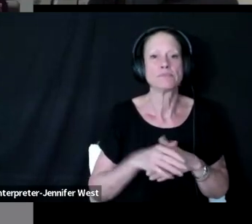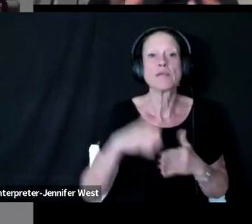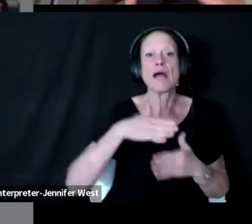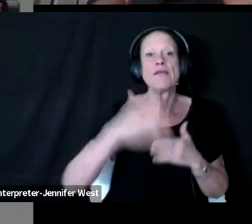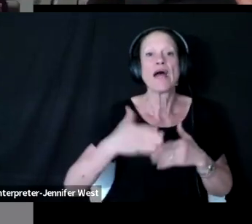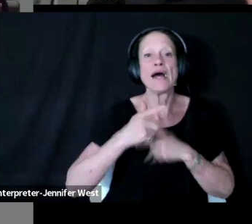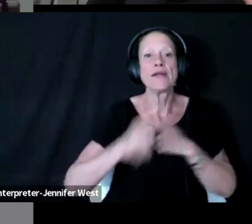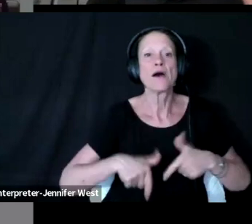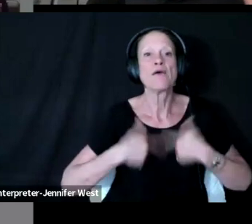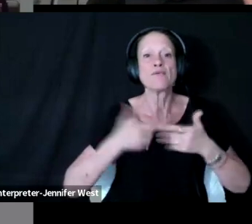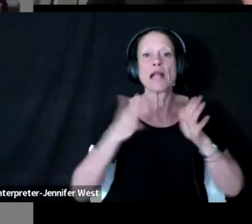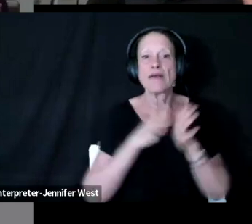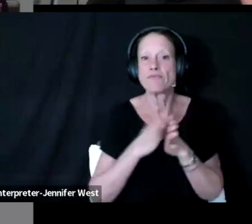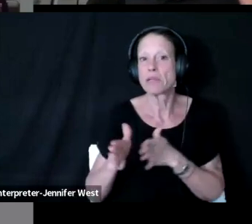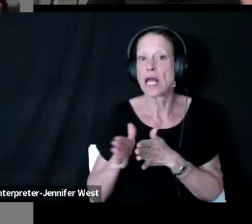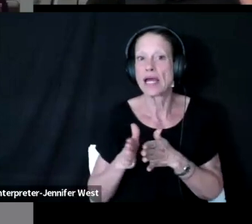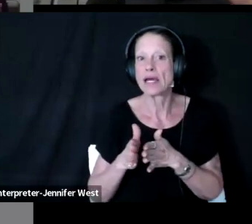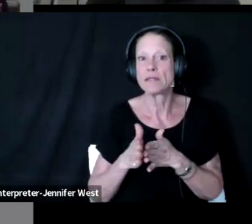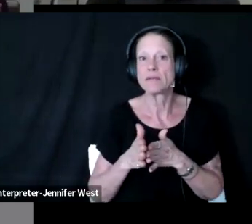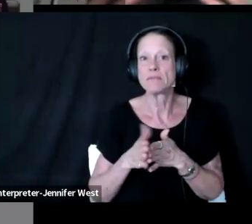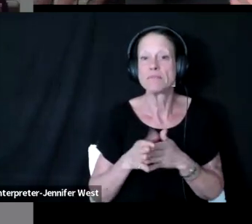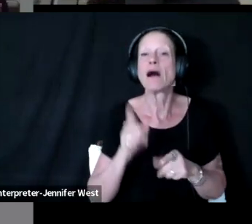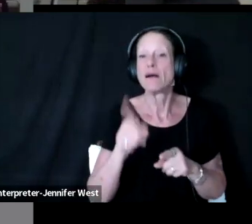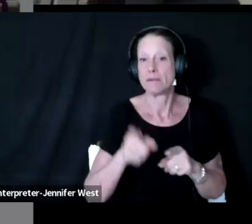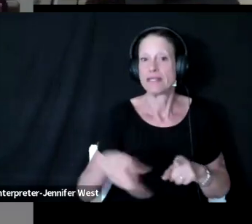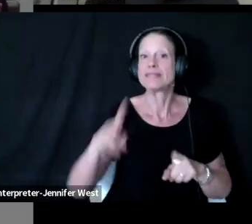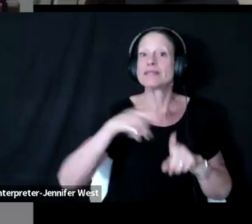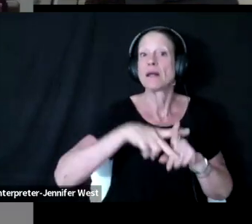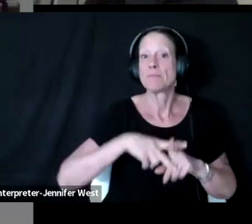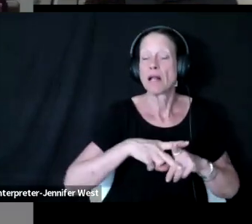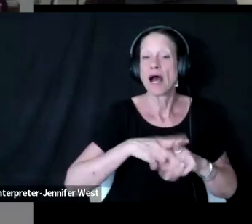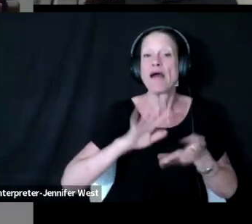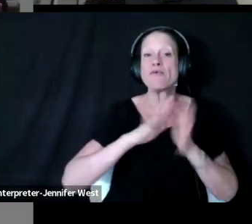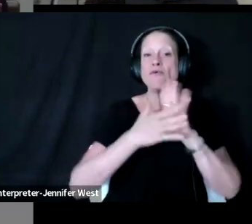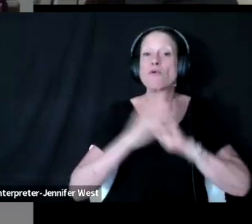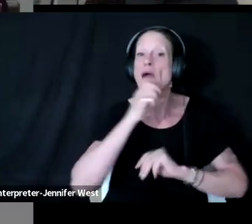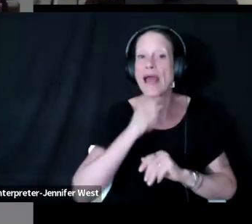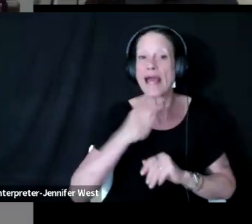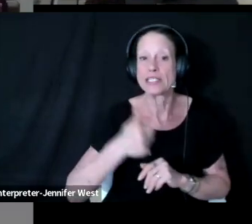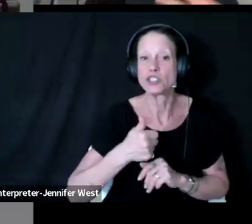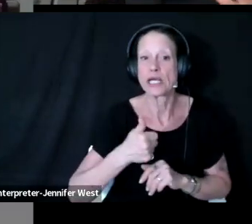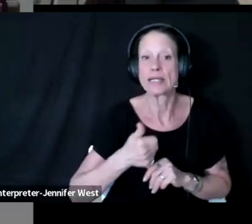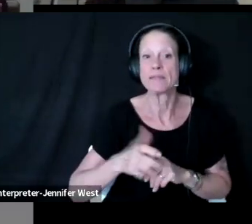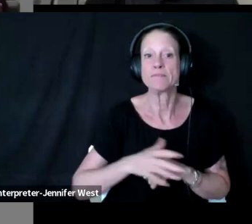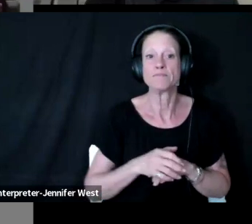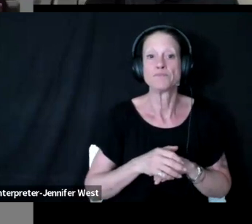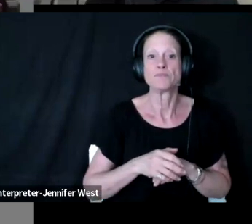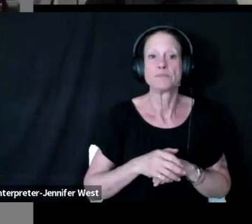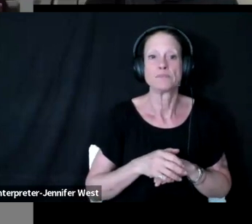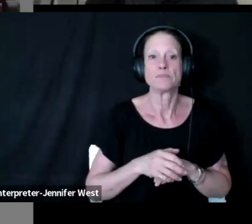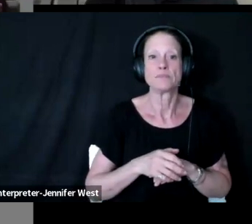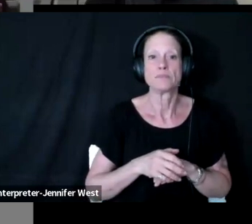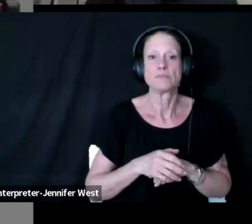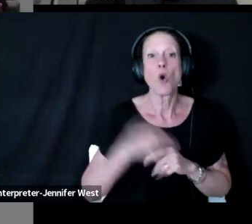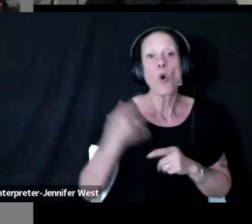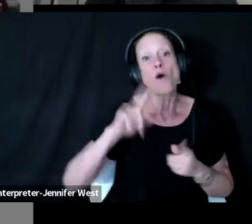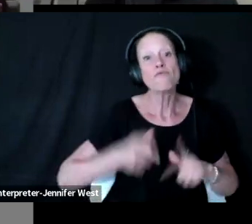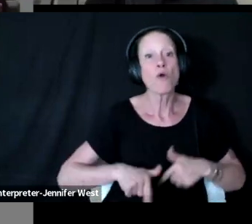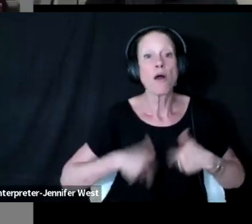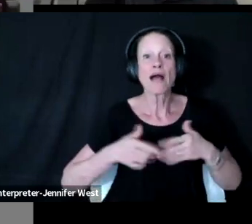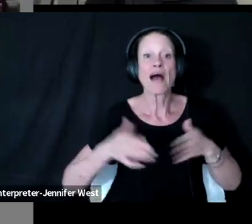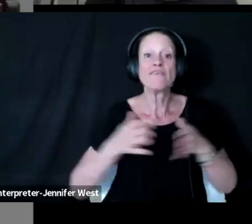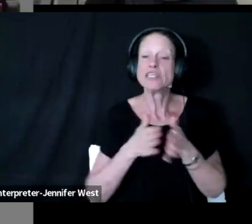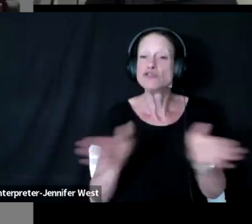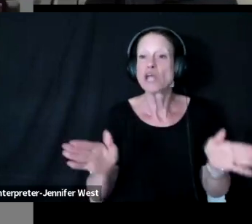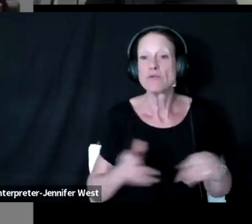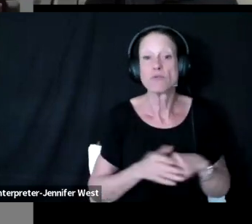plan. Again, this is also used for aging, and people use it for lights. If there's a light just for their own life to share. If somebody